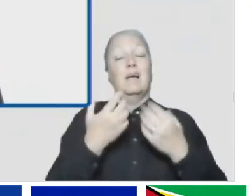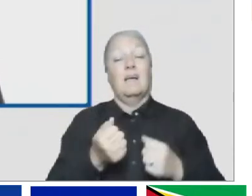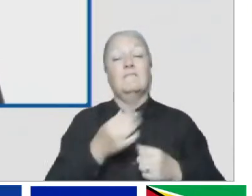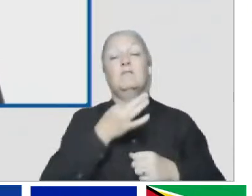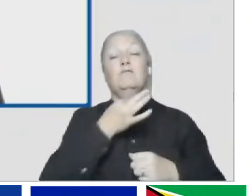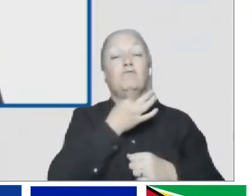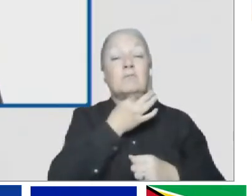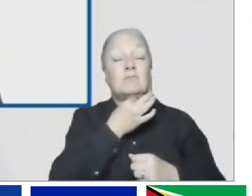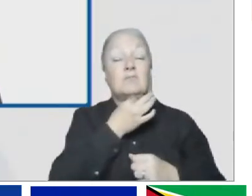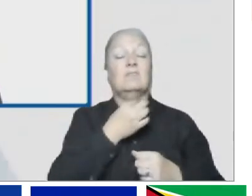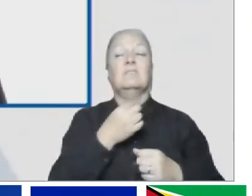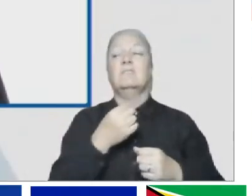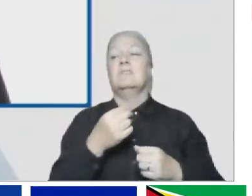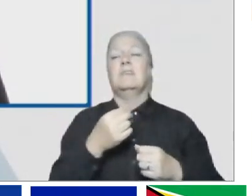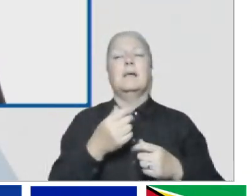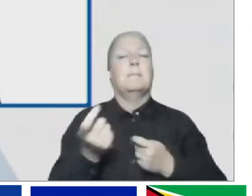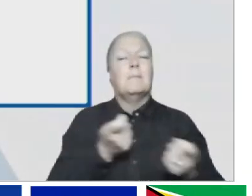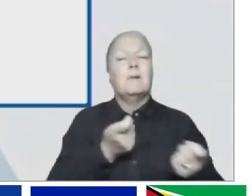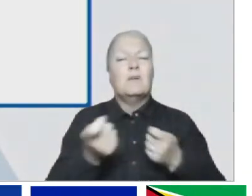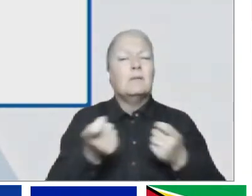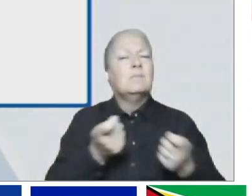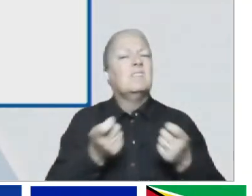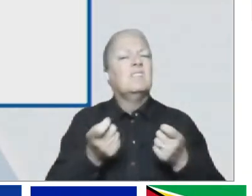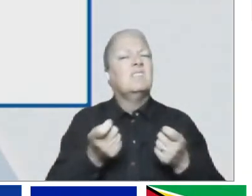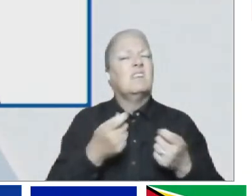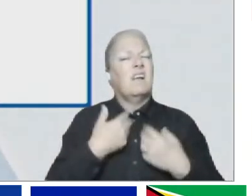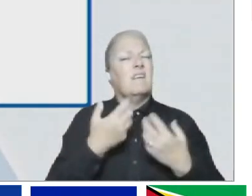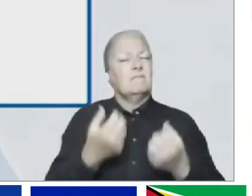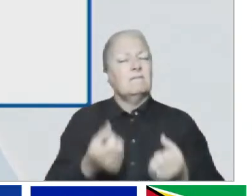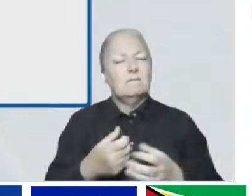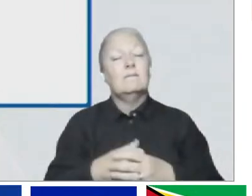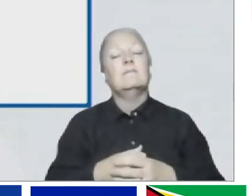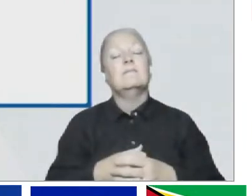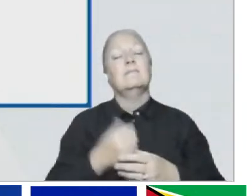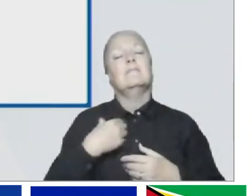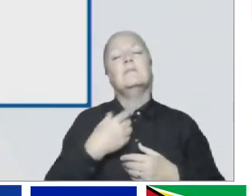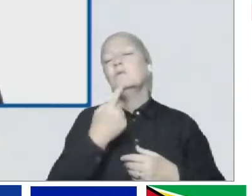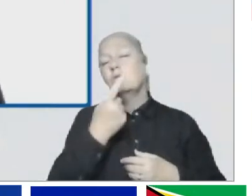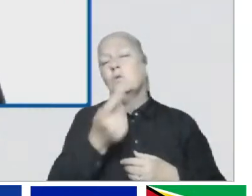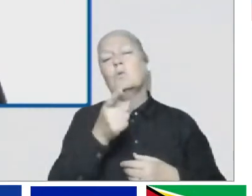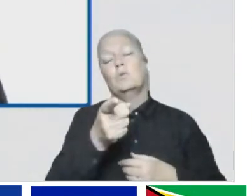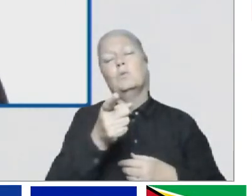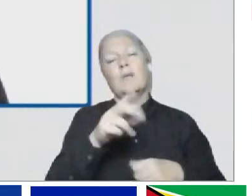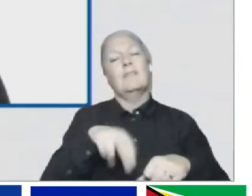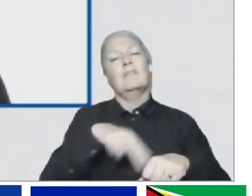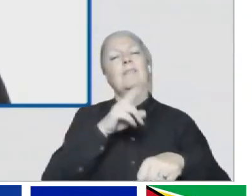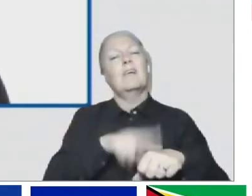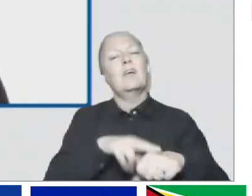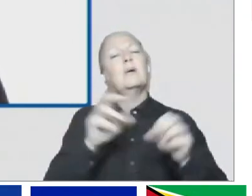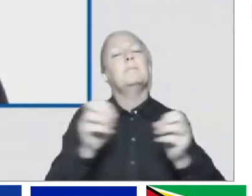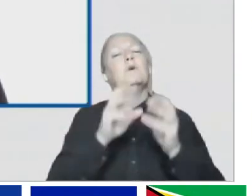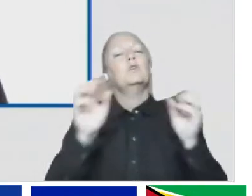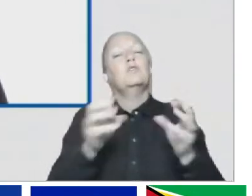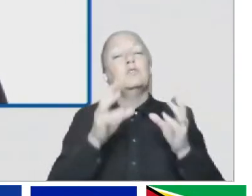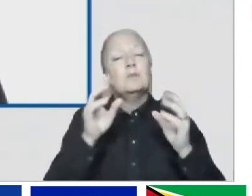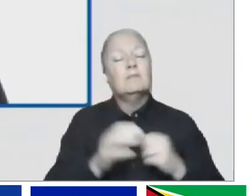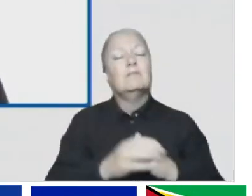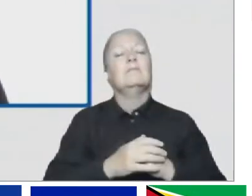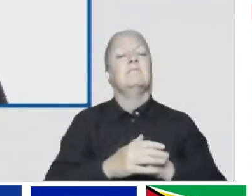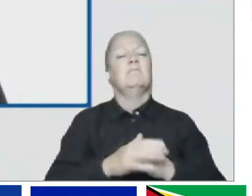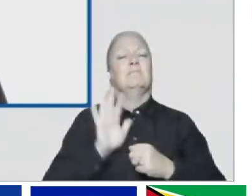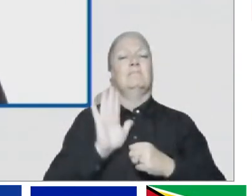prominently. I spoke of the National Emergency Response Geographic Information Systems, what we call our